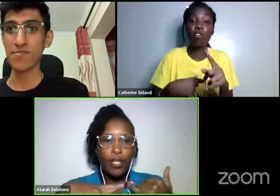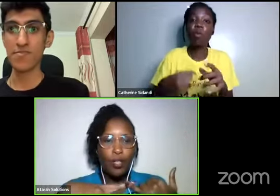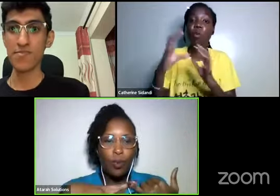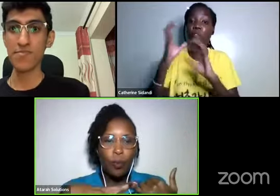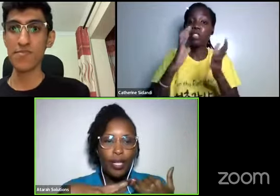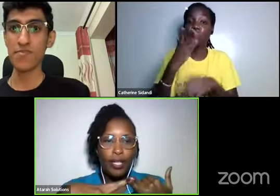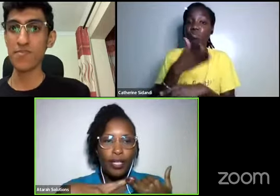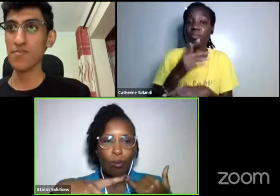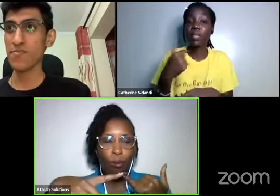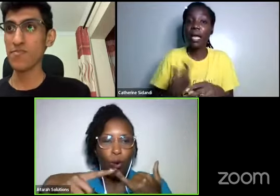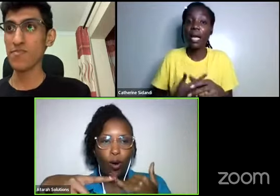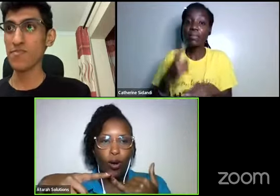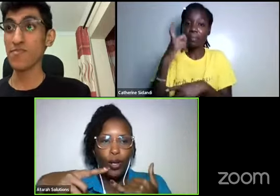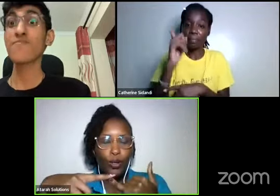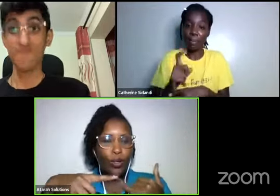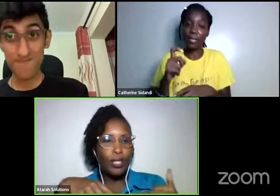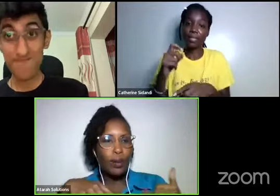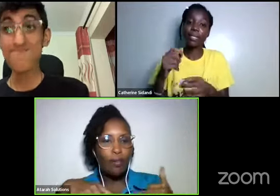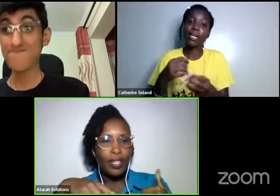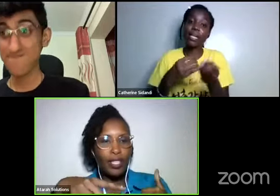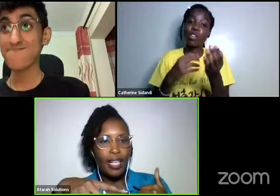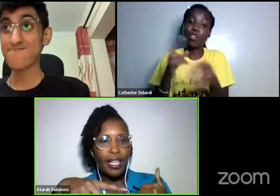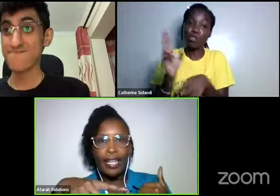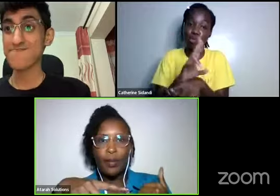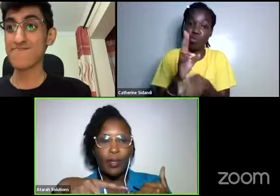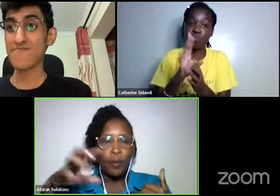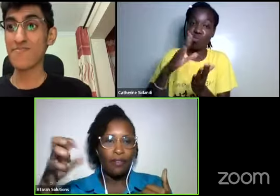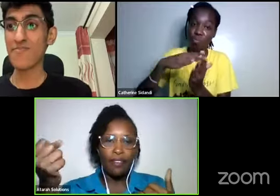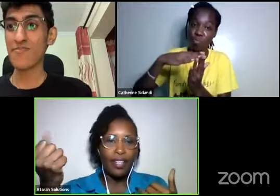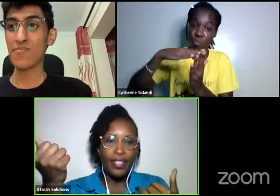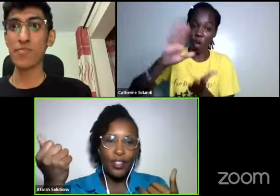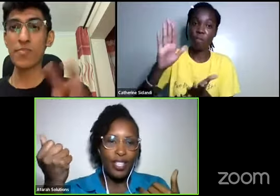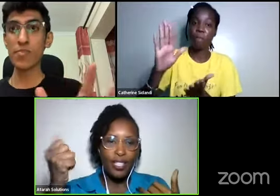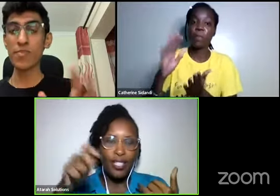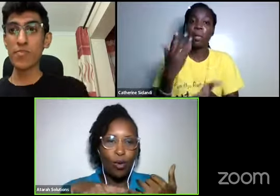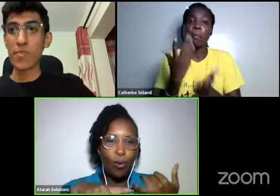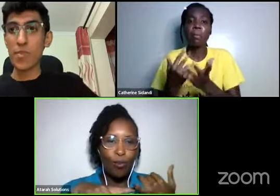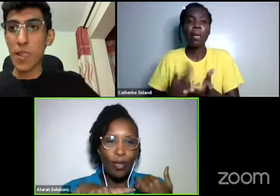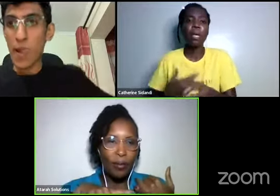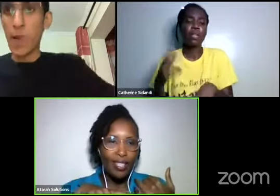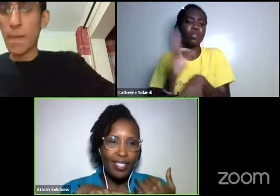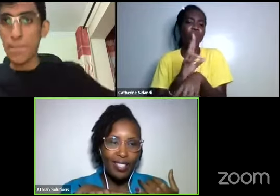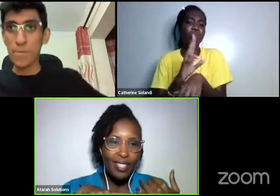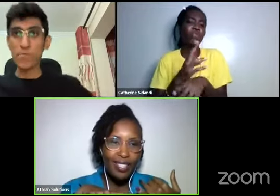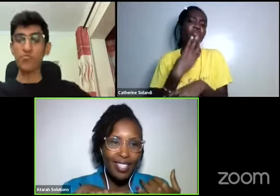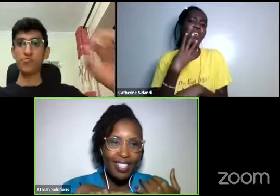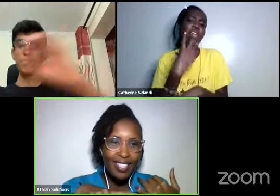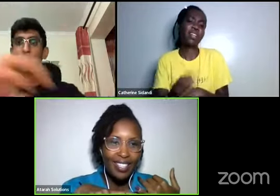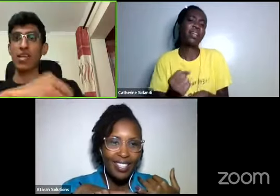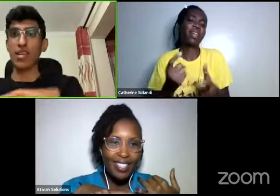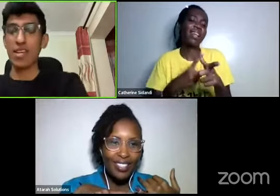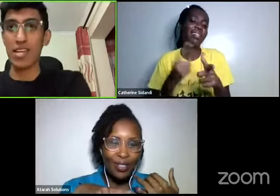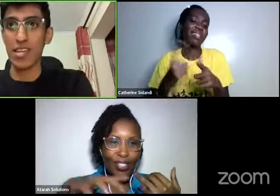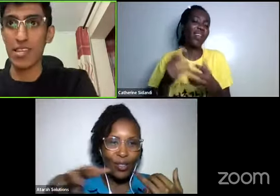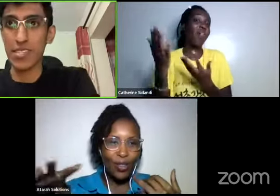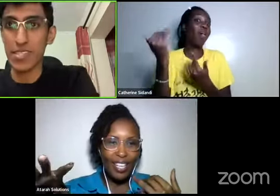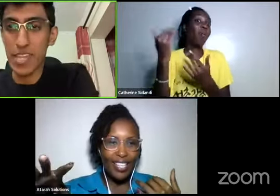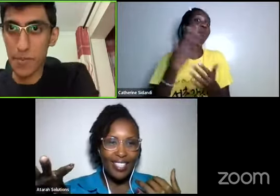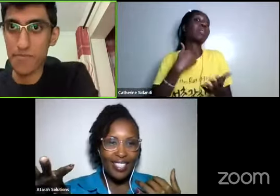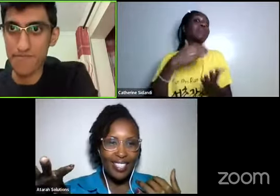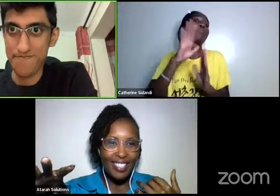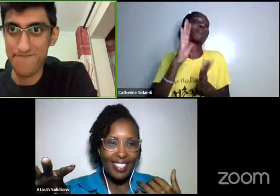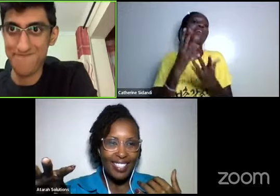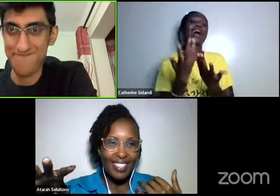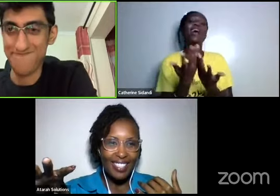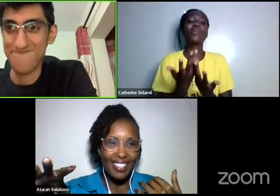that we need to spend more. You know, some of us are like, we spend 500 shillings and hope for the best. So that's not gonna